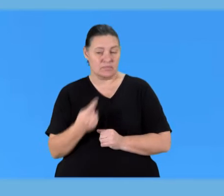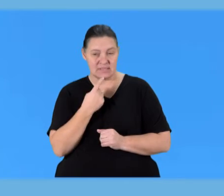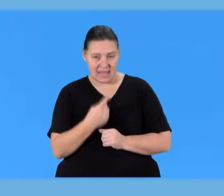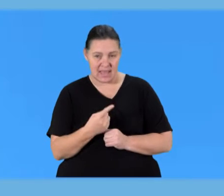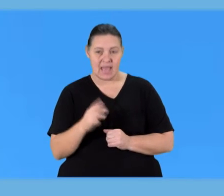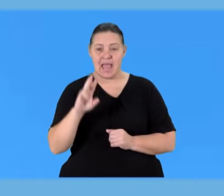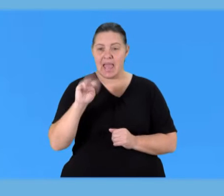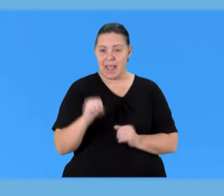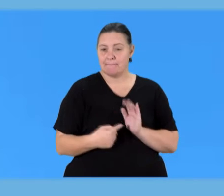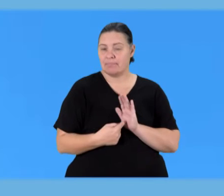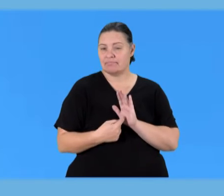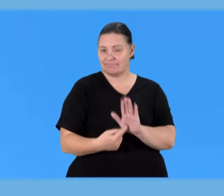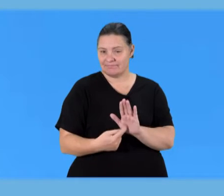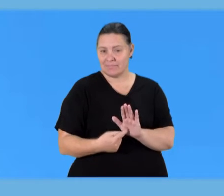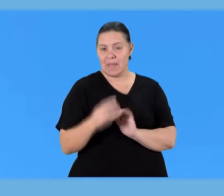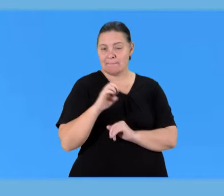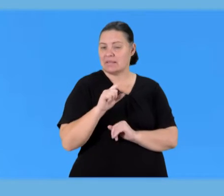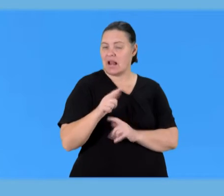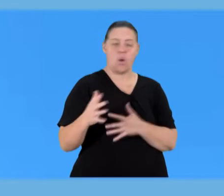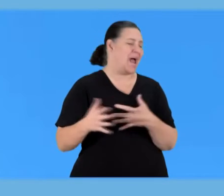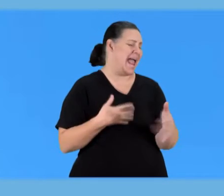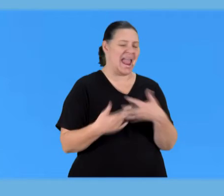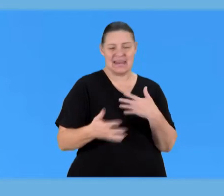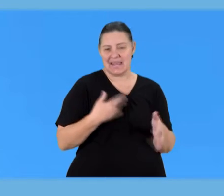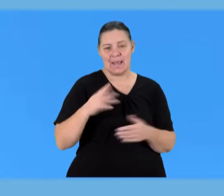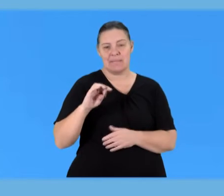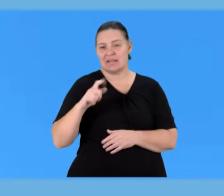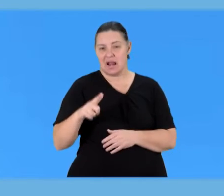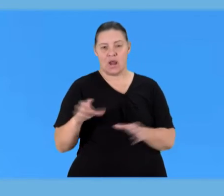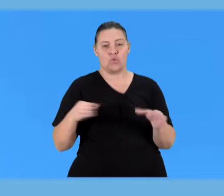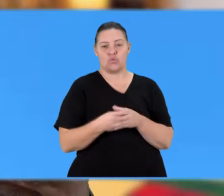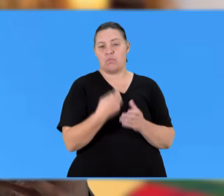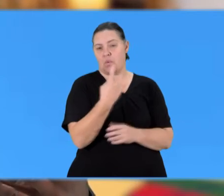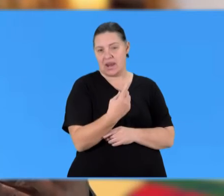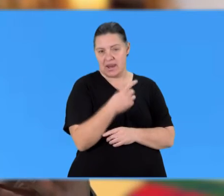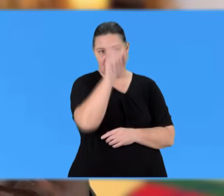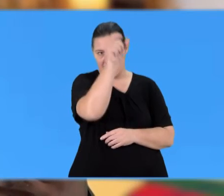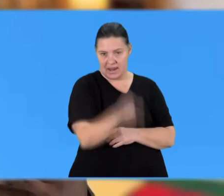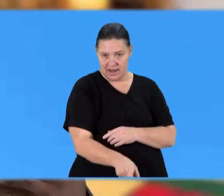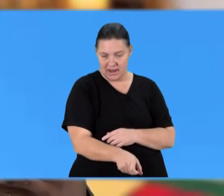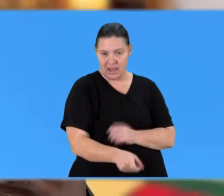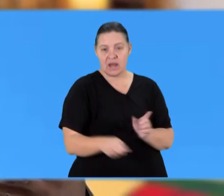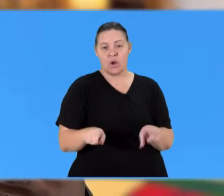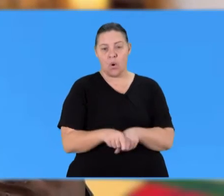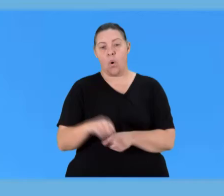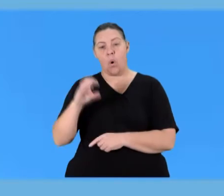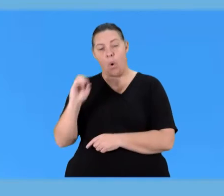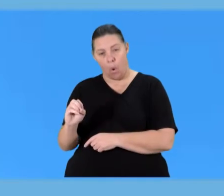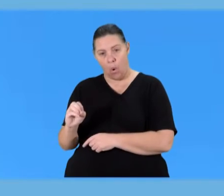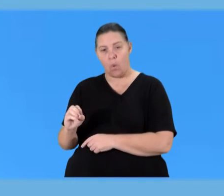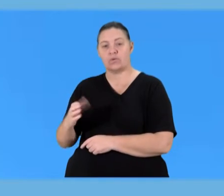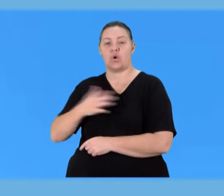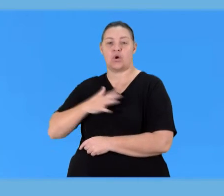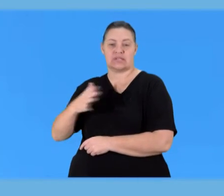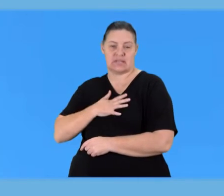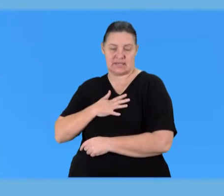As we have said, the M will indicate the metal or any metal in the group 1 elements, and then the O, it is